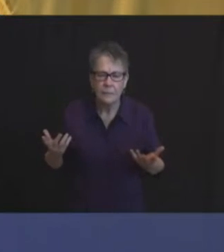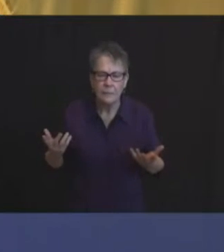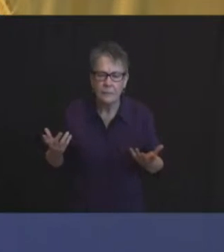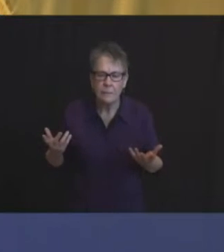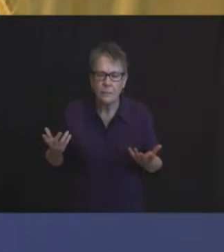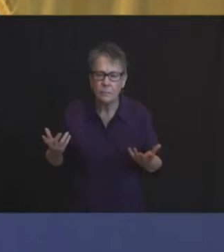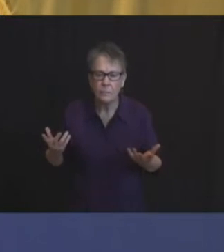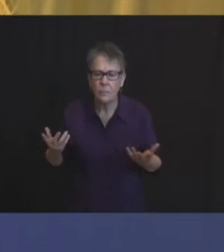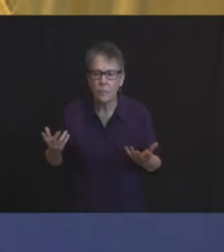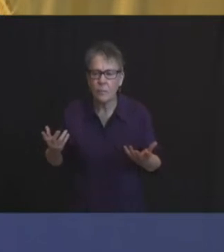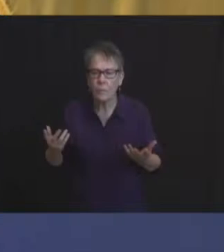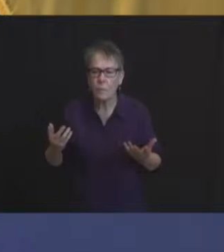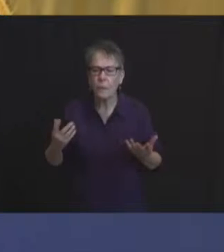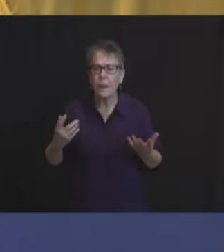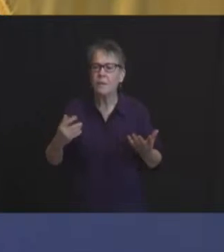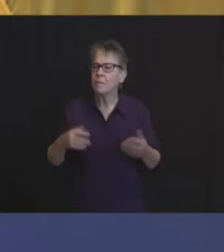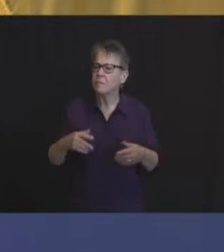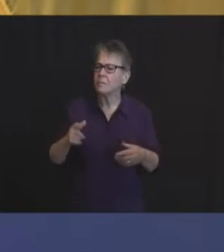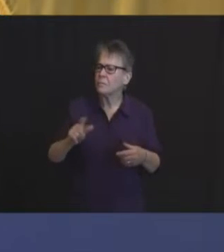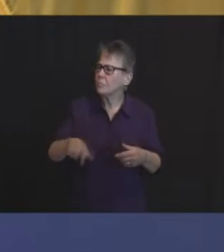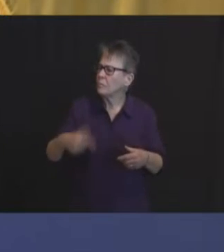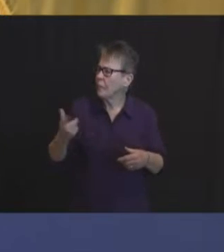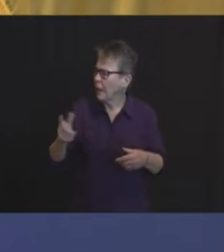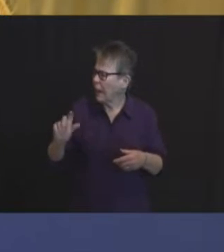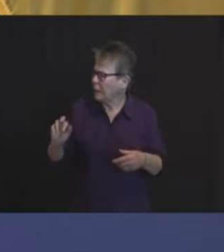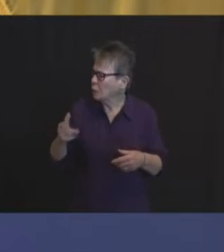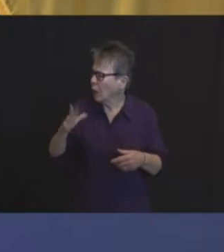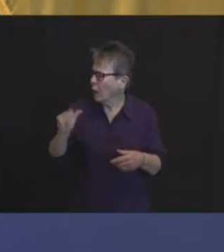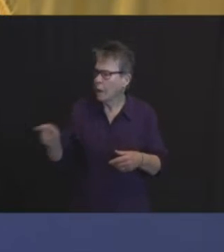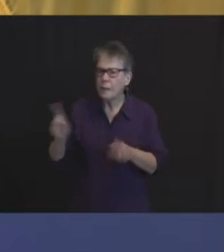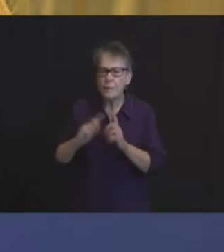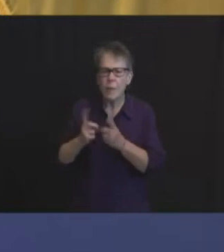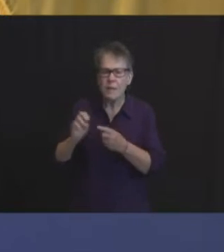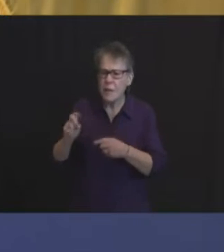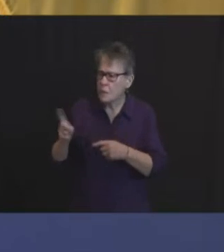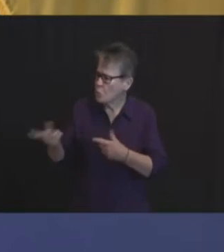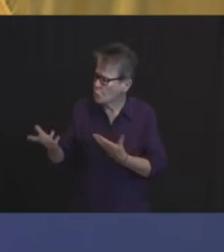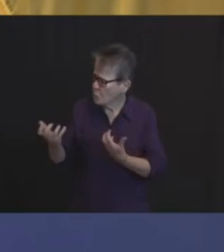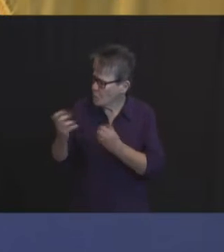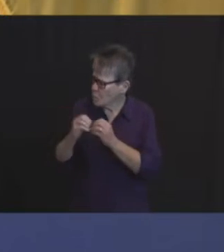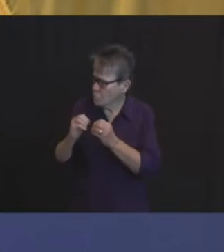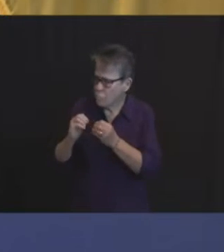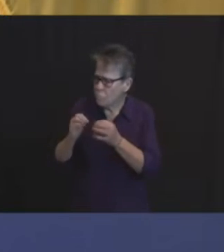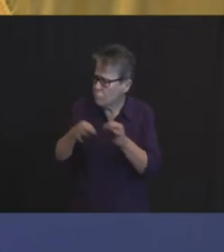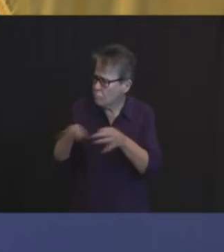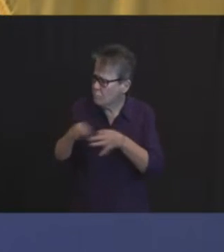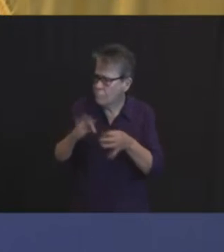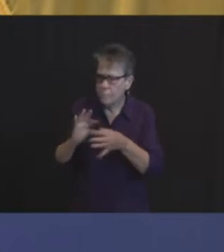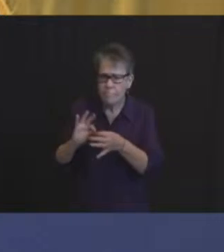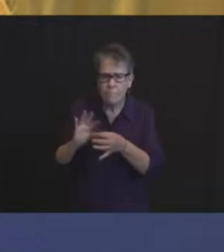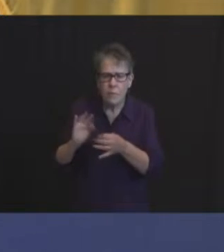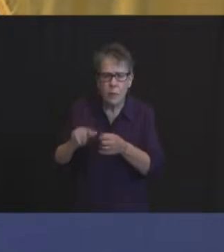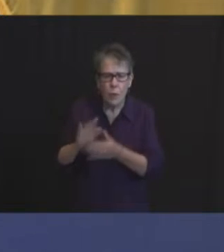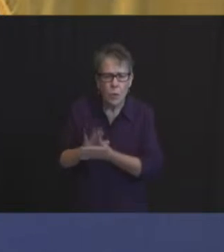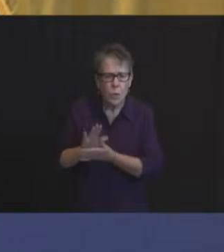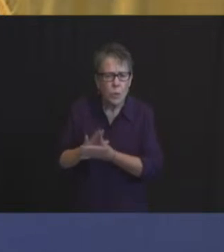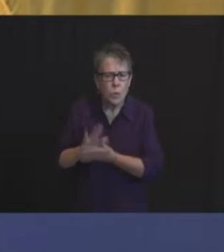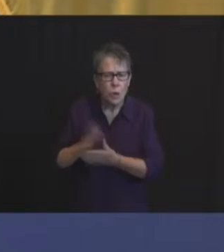long period of time? That there's no joy associated with that. But folks who are close to the ground in those